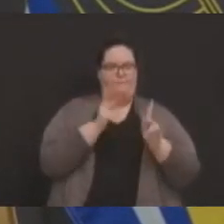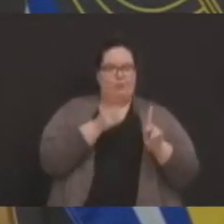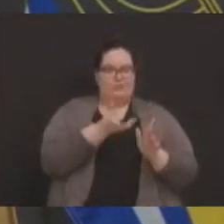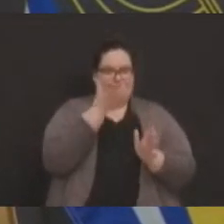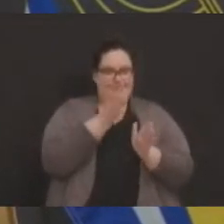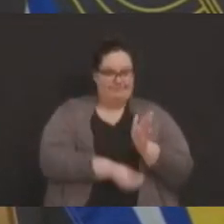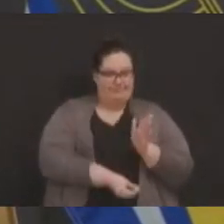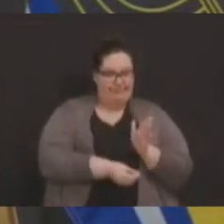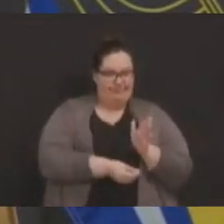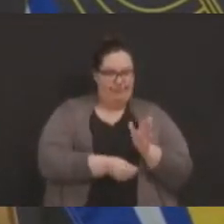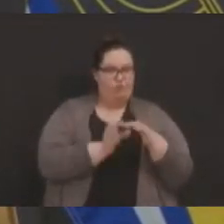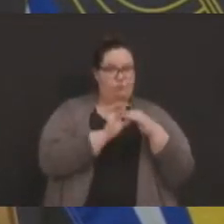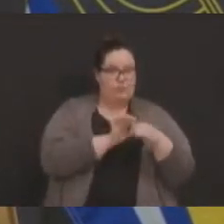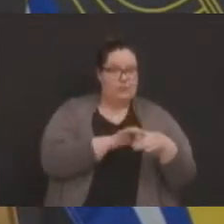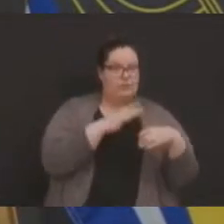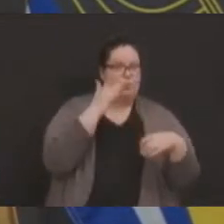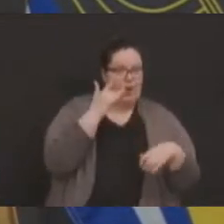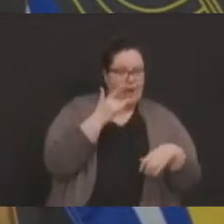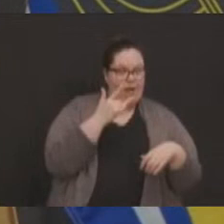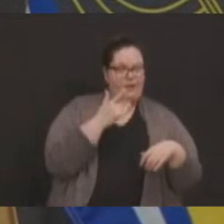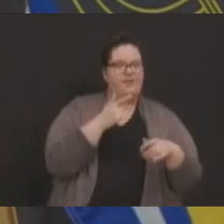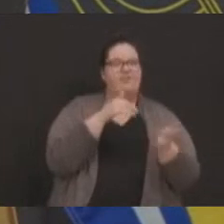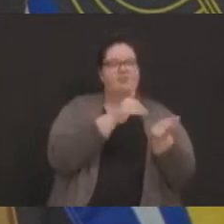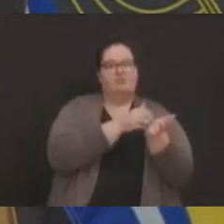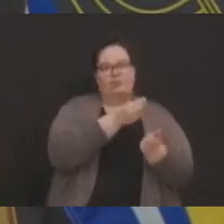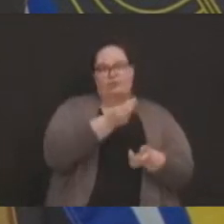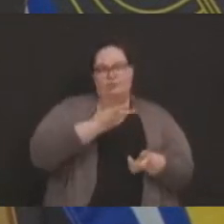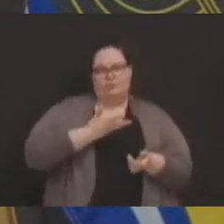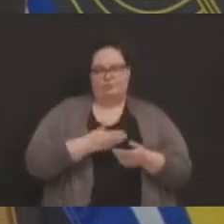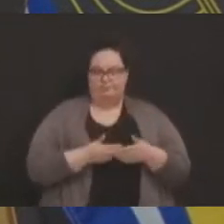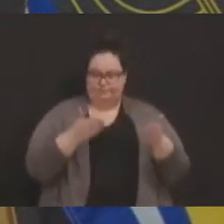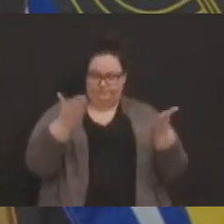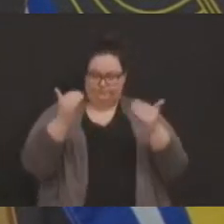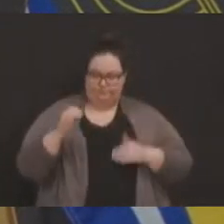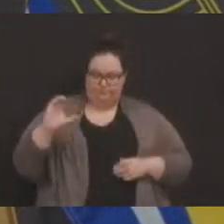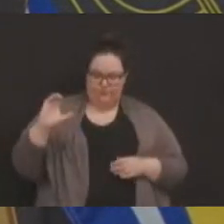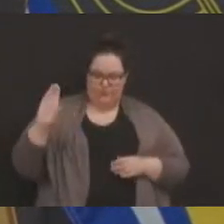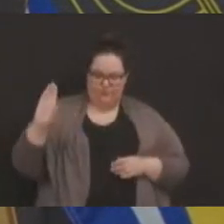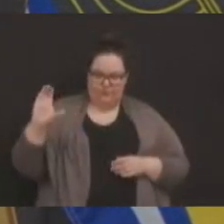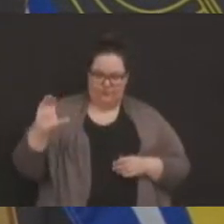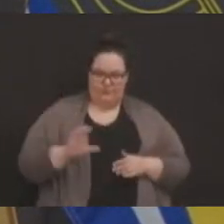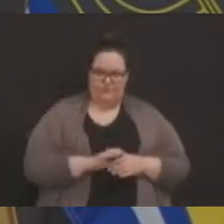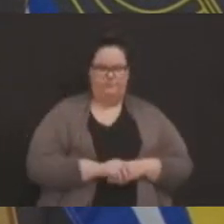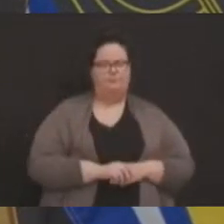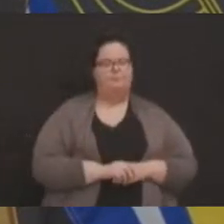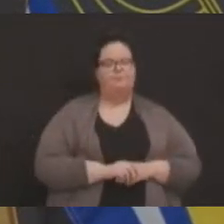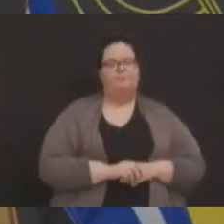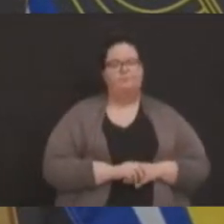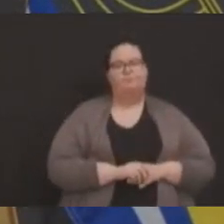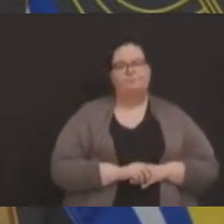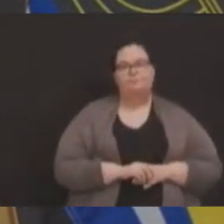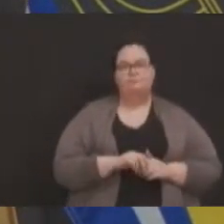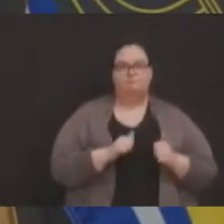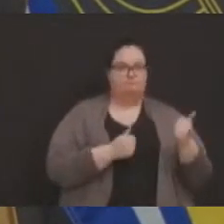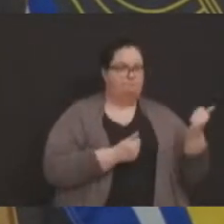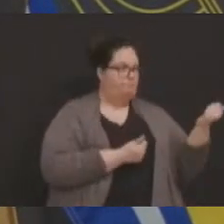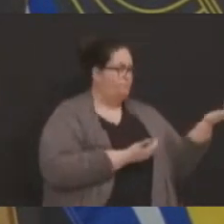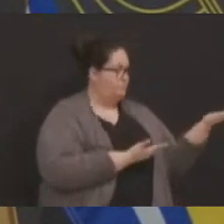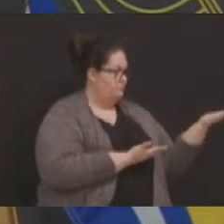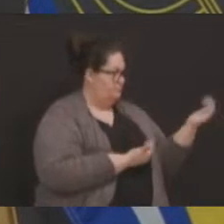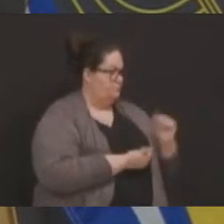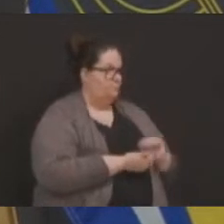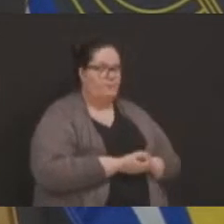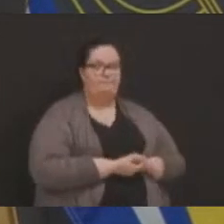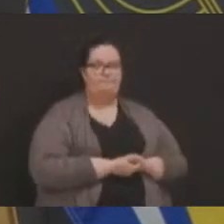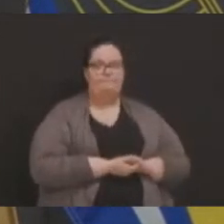Minister Shephard. The province's licensed practical nurses have asked government for a meeting to discuss a number of their